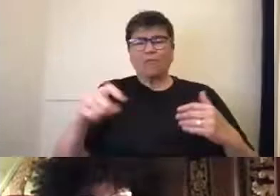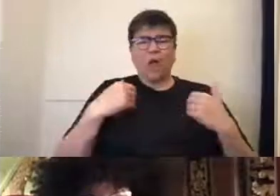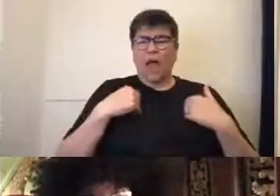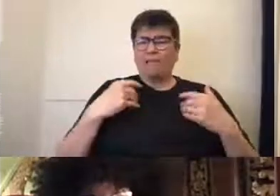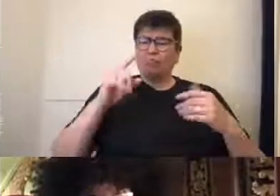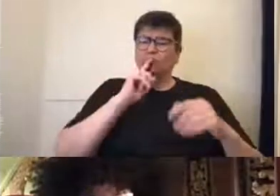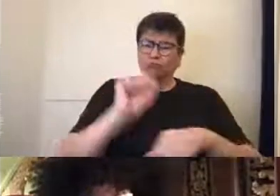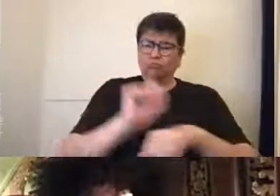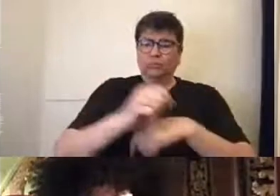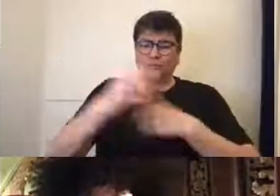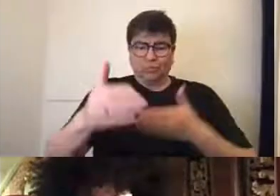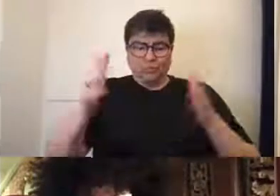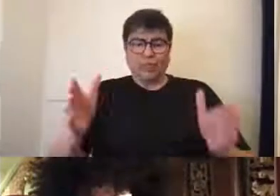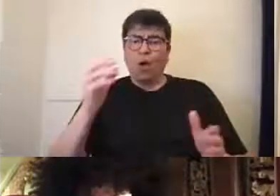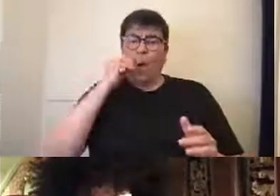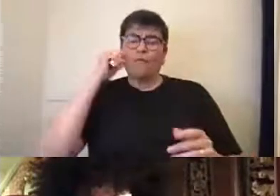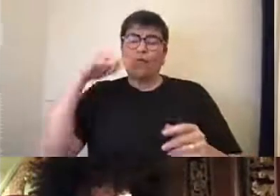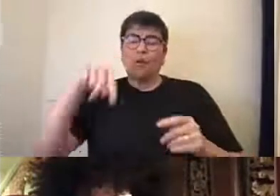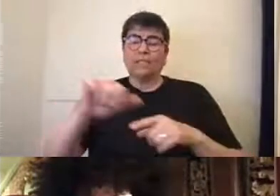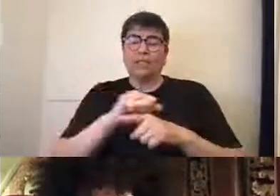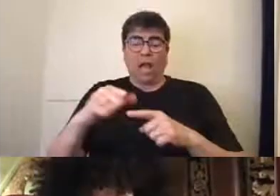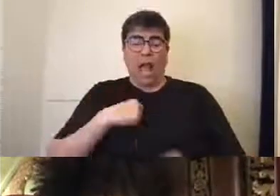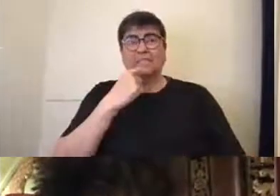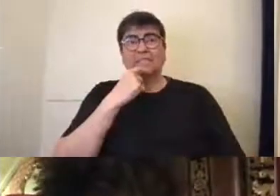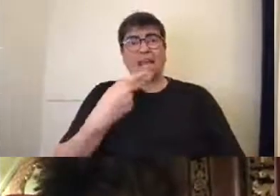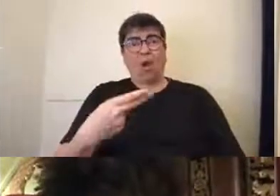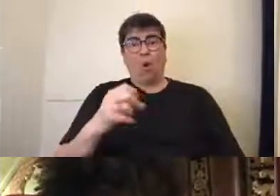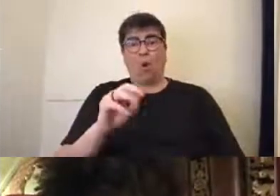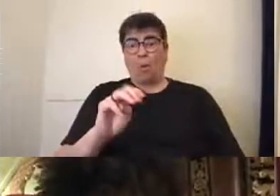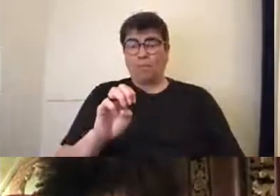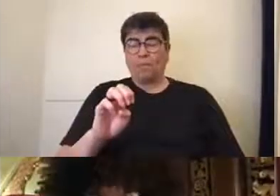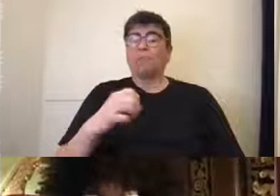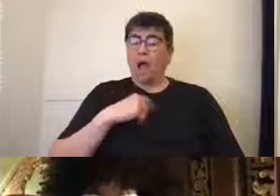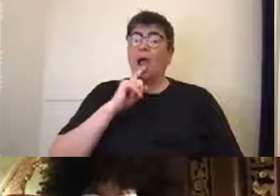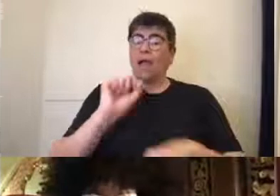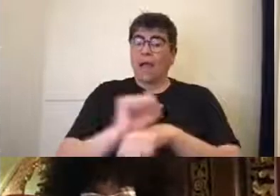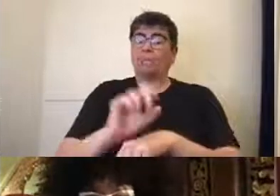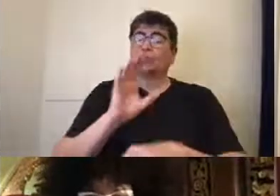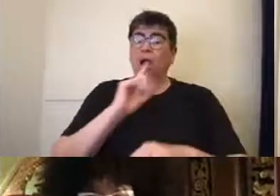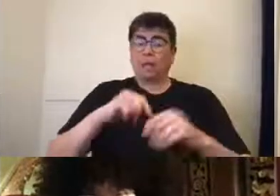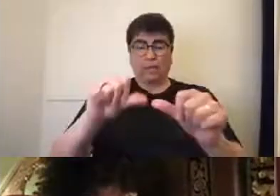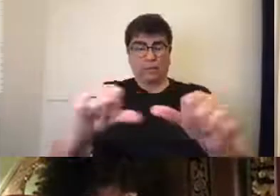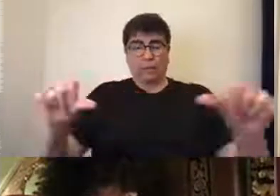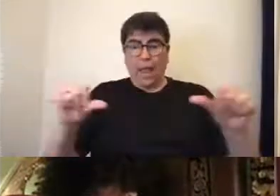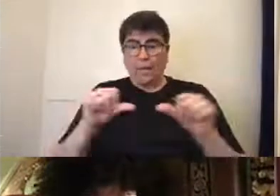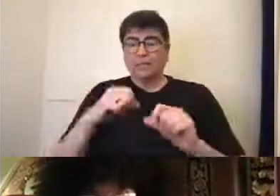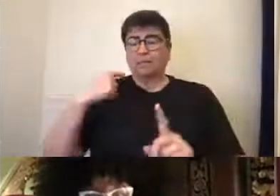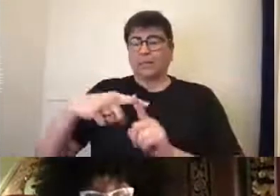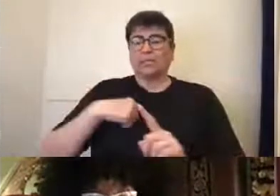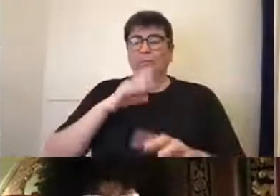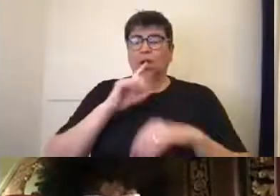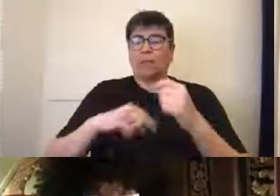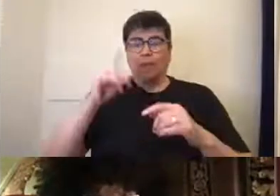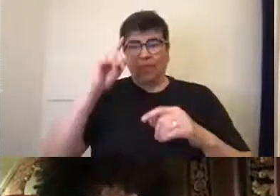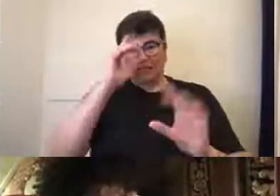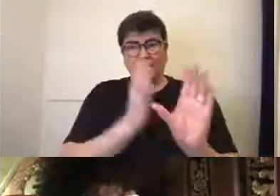to do this exercise. So when I say home, you know, I am talking about physical spaces, and I'm also talking about the